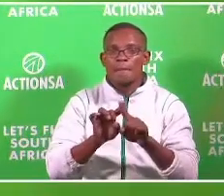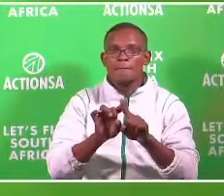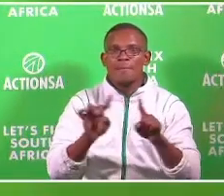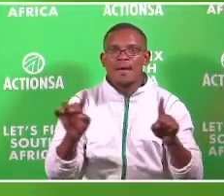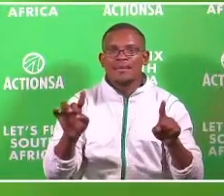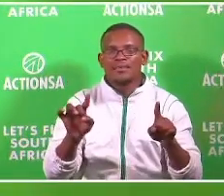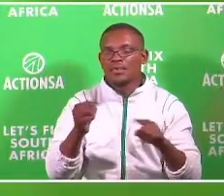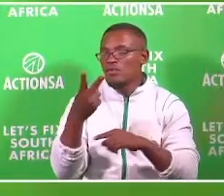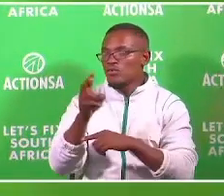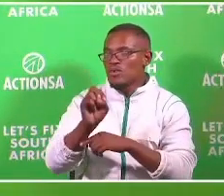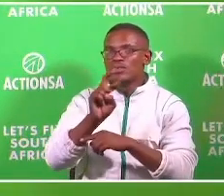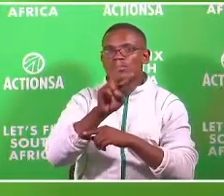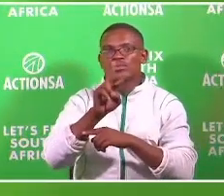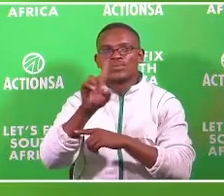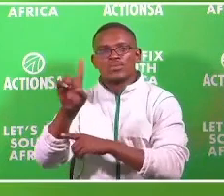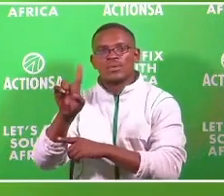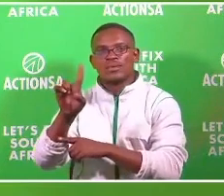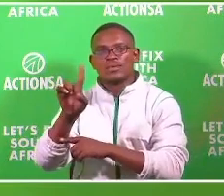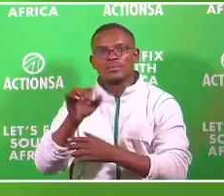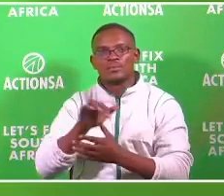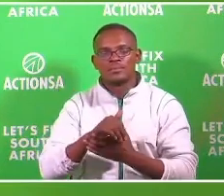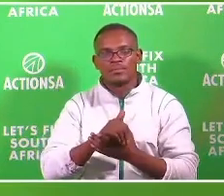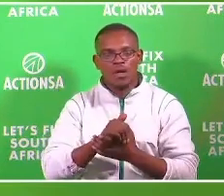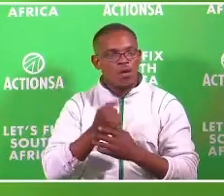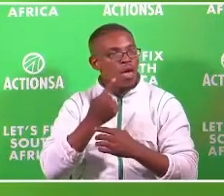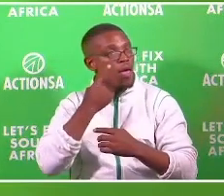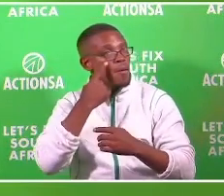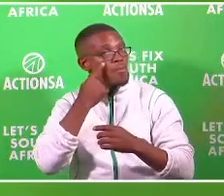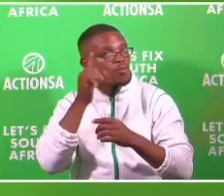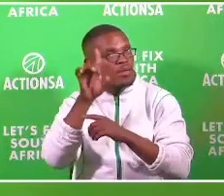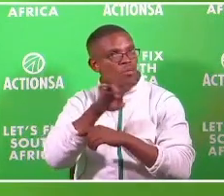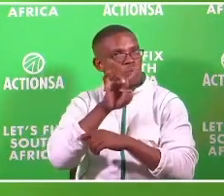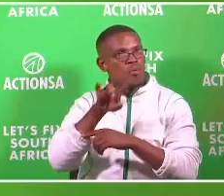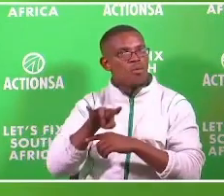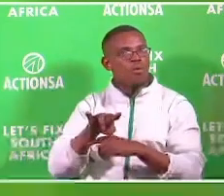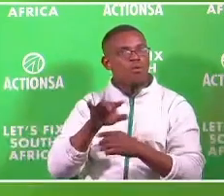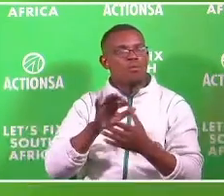in 2021, we proved them wrong.